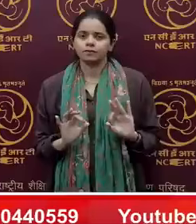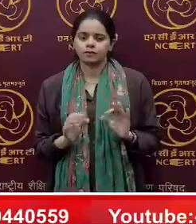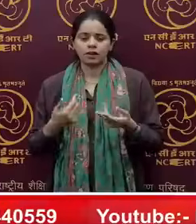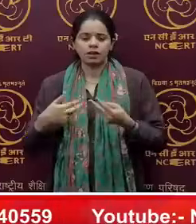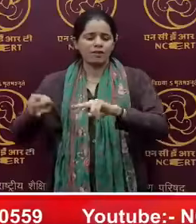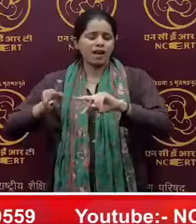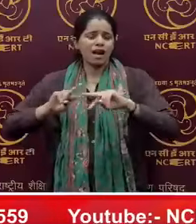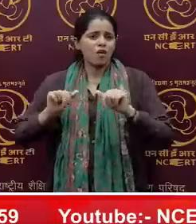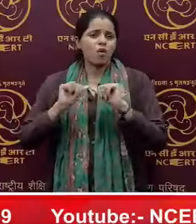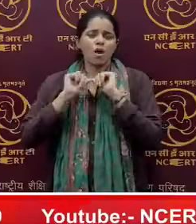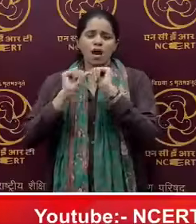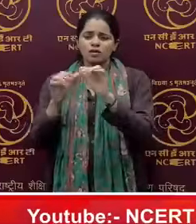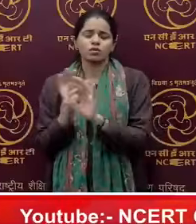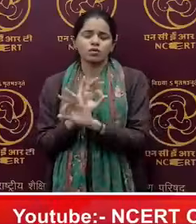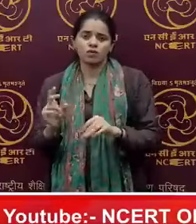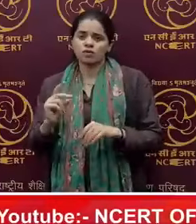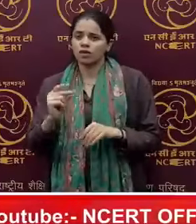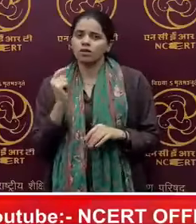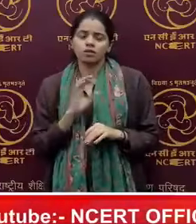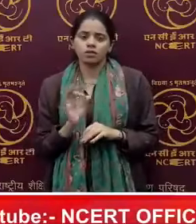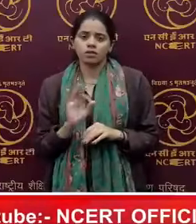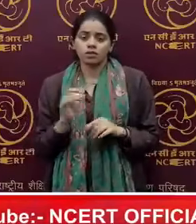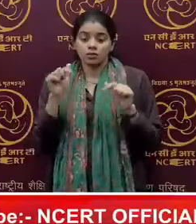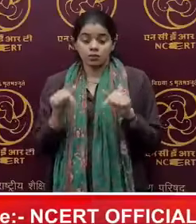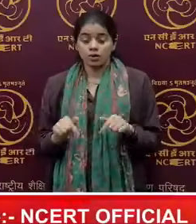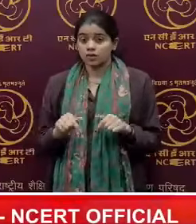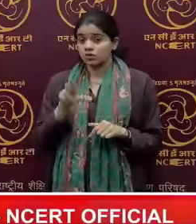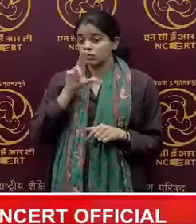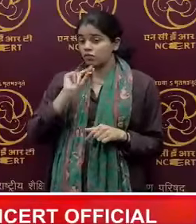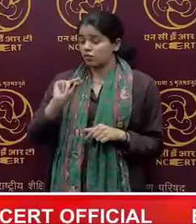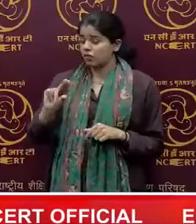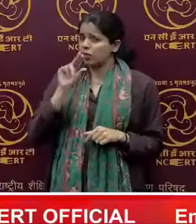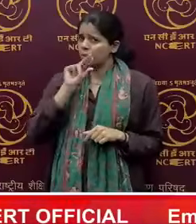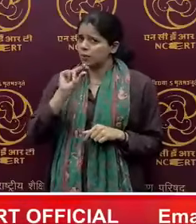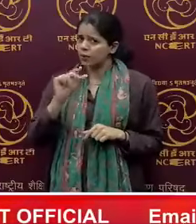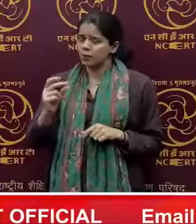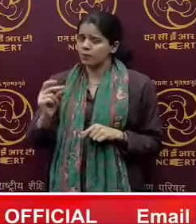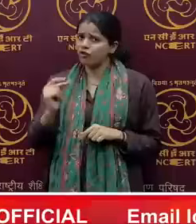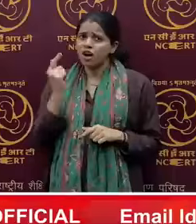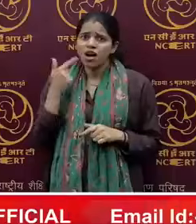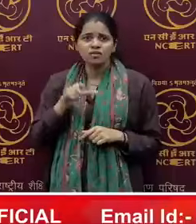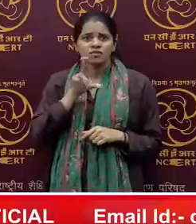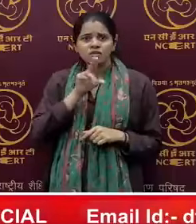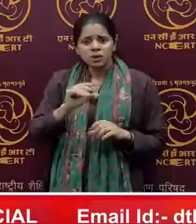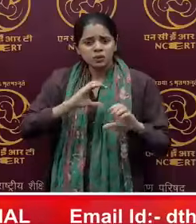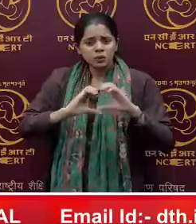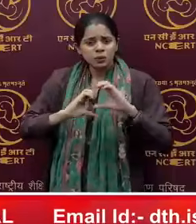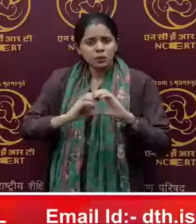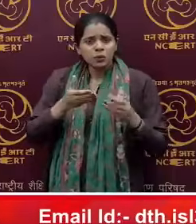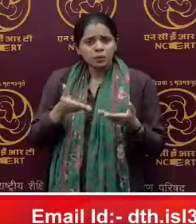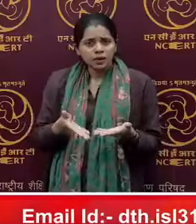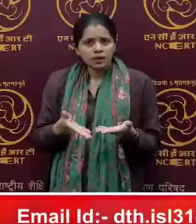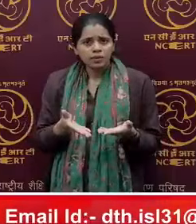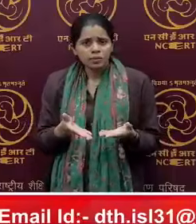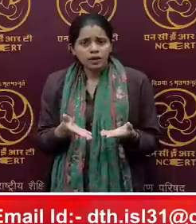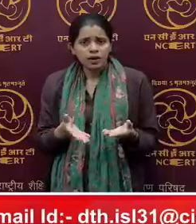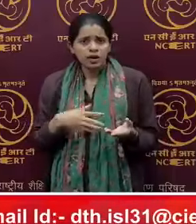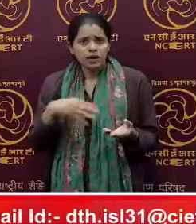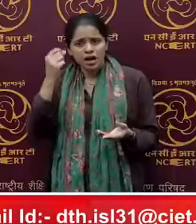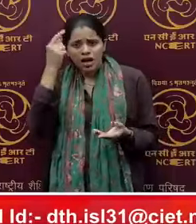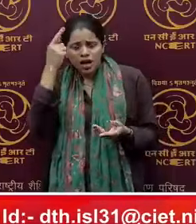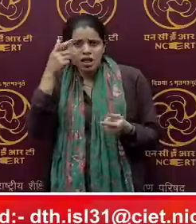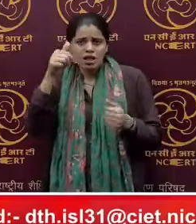respond efficiently or quickly. But here the child is speaking so fluently, and we tend to understand, because he understands things,